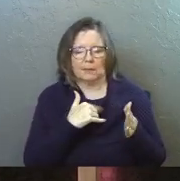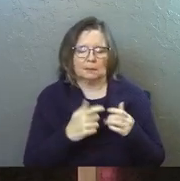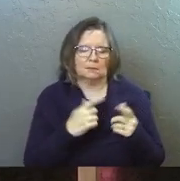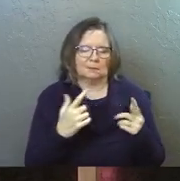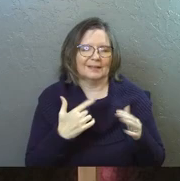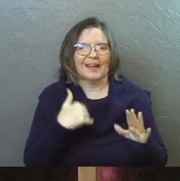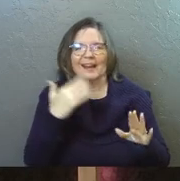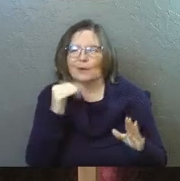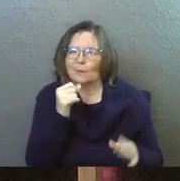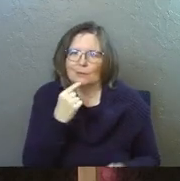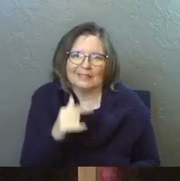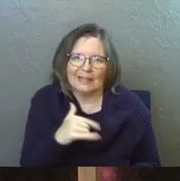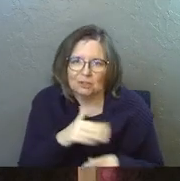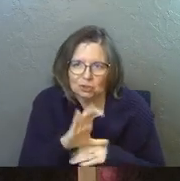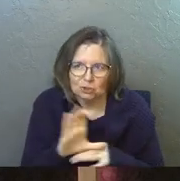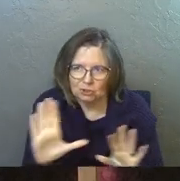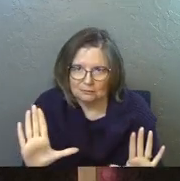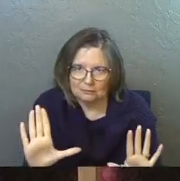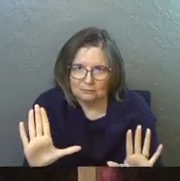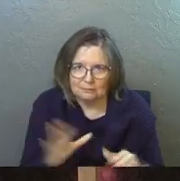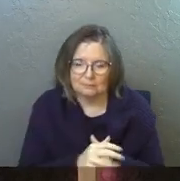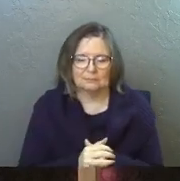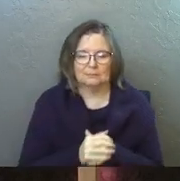And I know we're not supposed to say that in church,